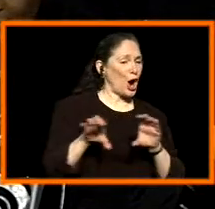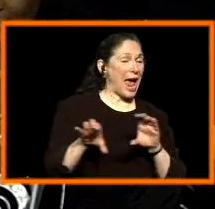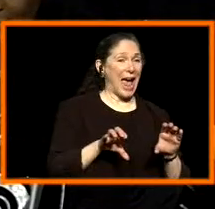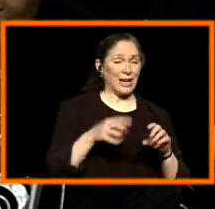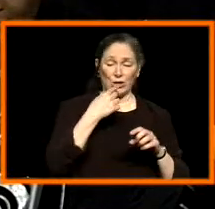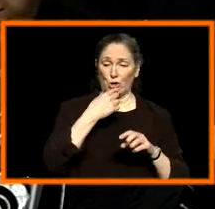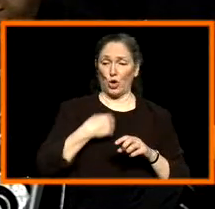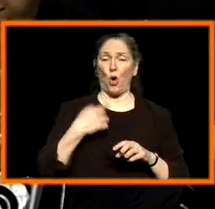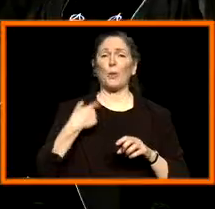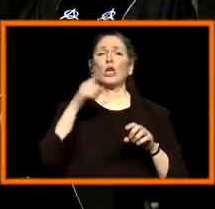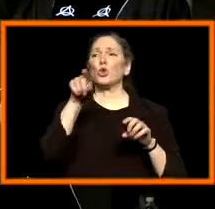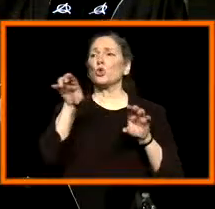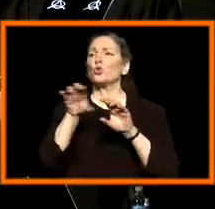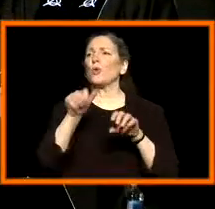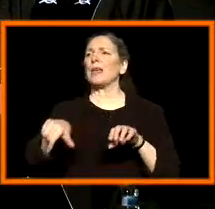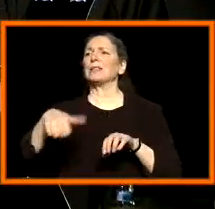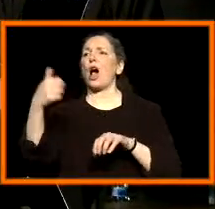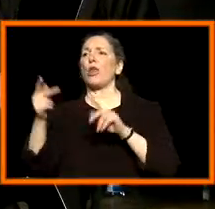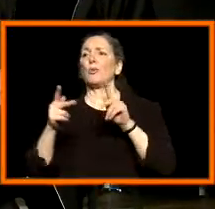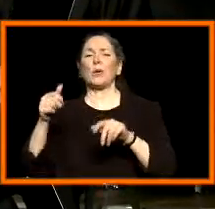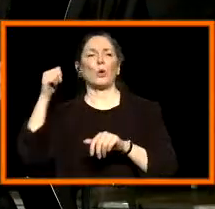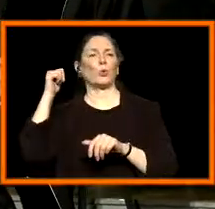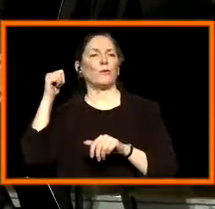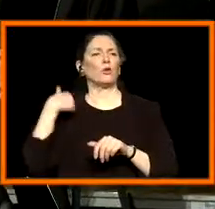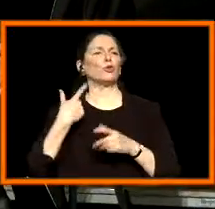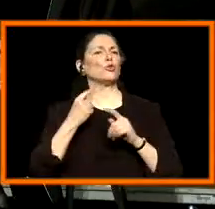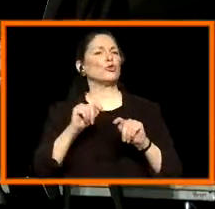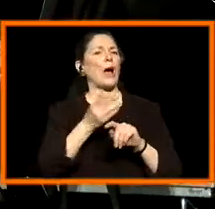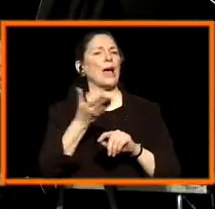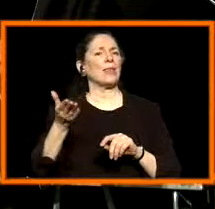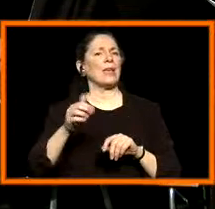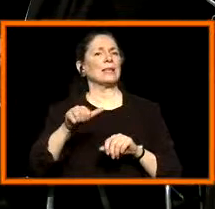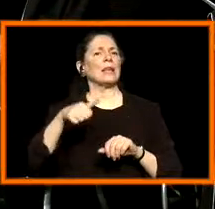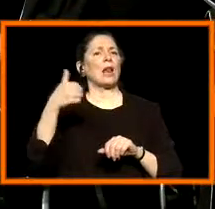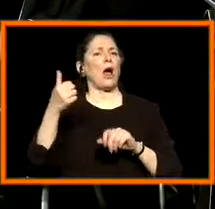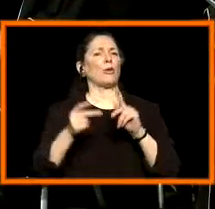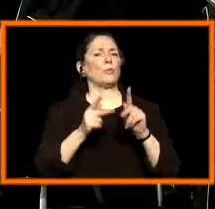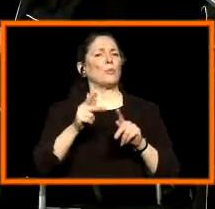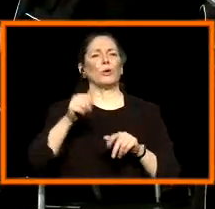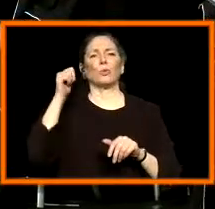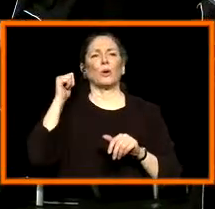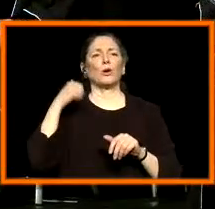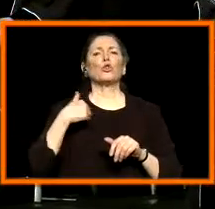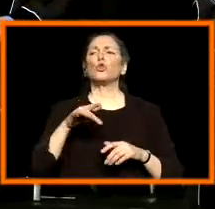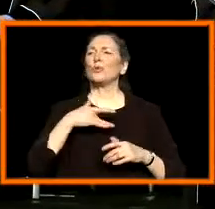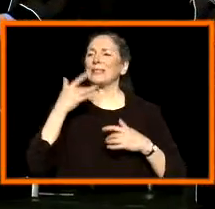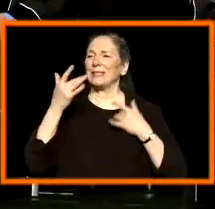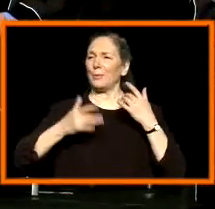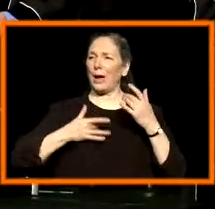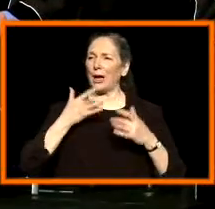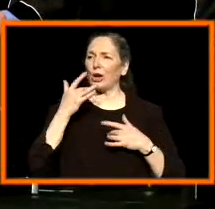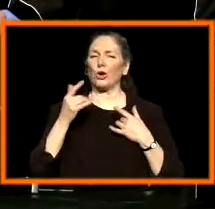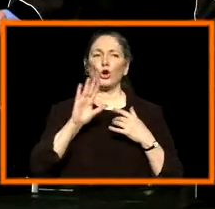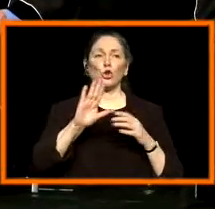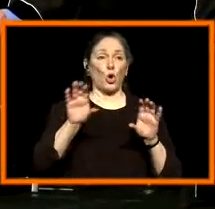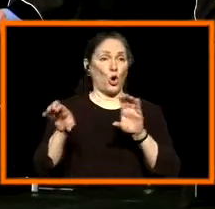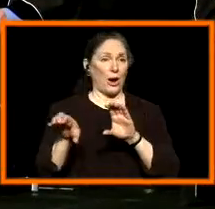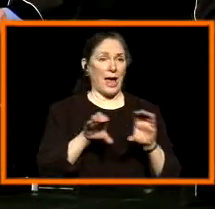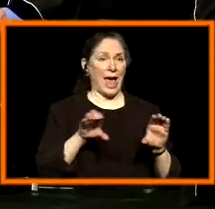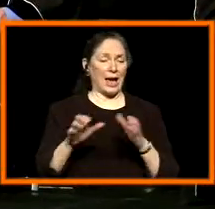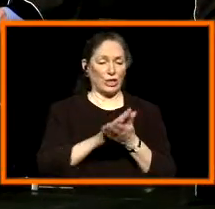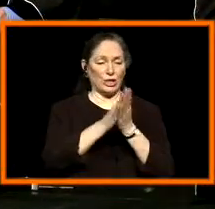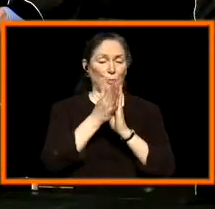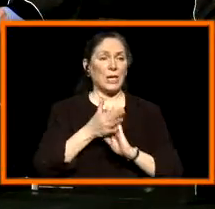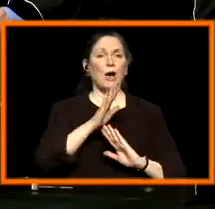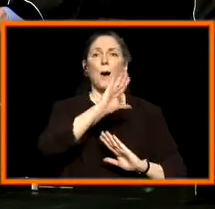said to me that you do things that others won't, that you try things that others won't, that you inspire. Your actions